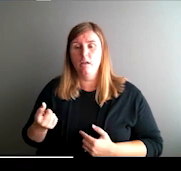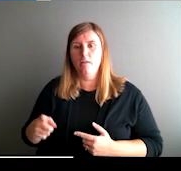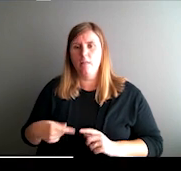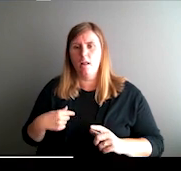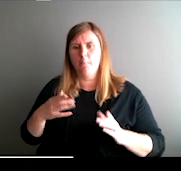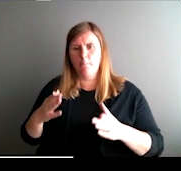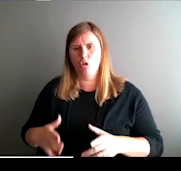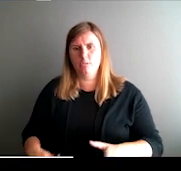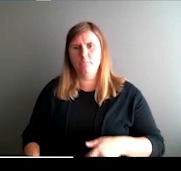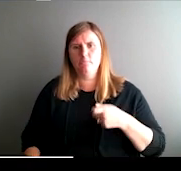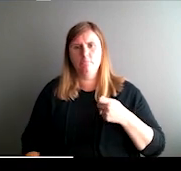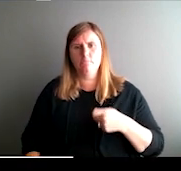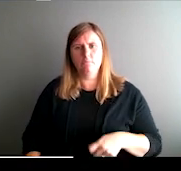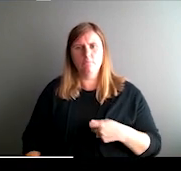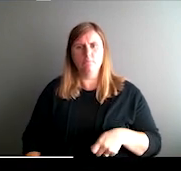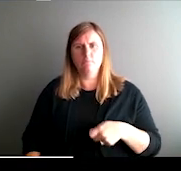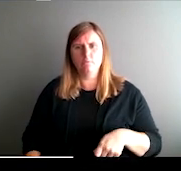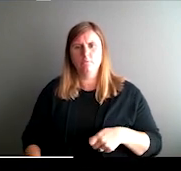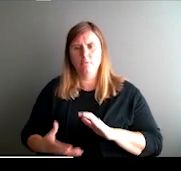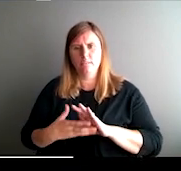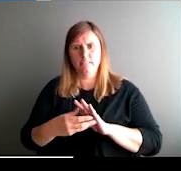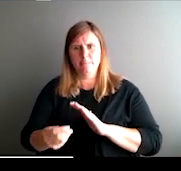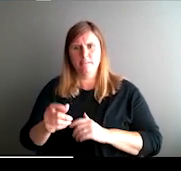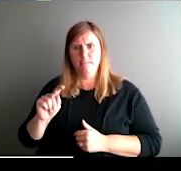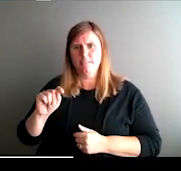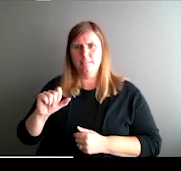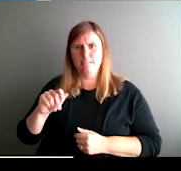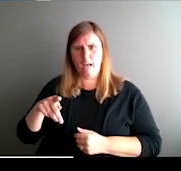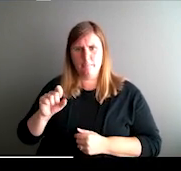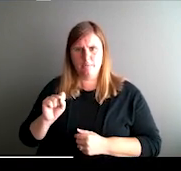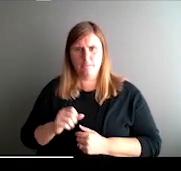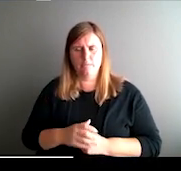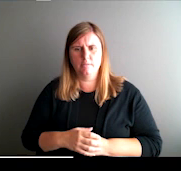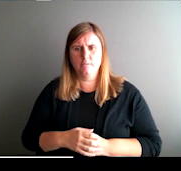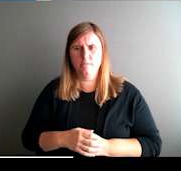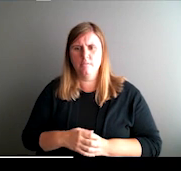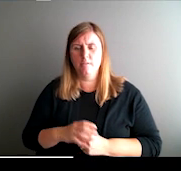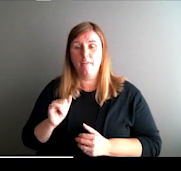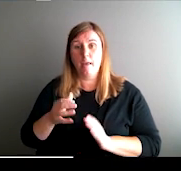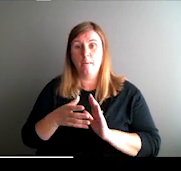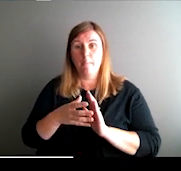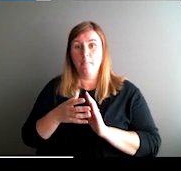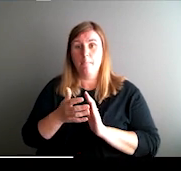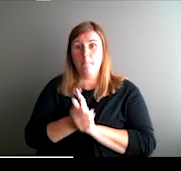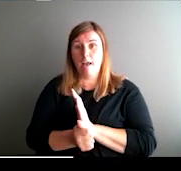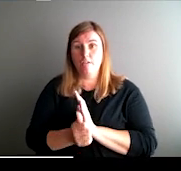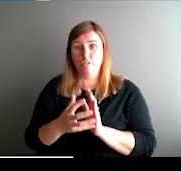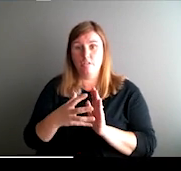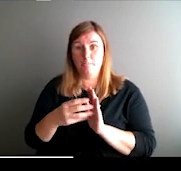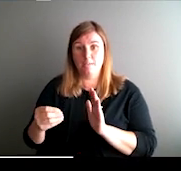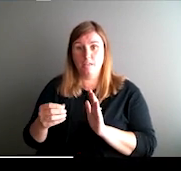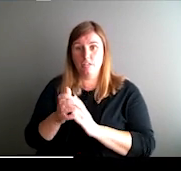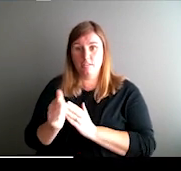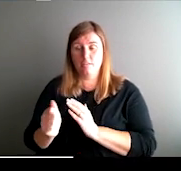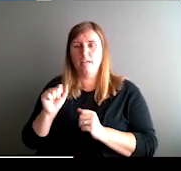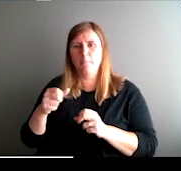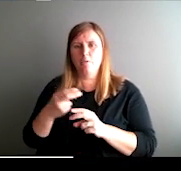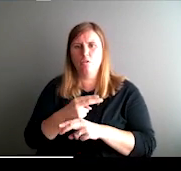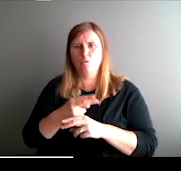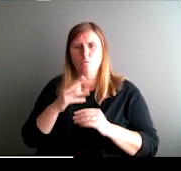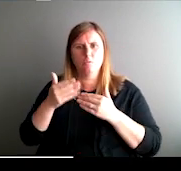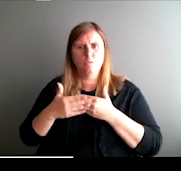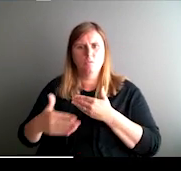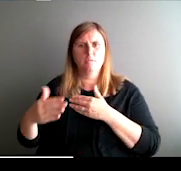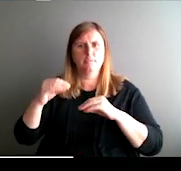the person taps. They pick it up and they imitate me. That mastered imitation skill can now be used to teach